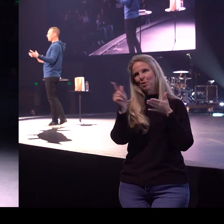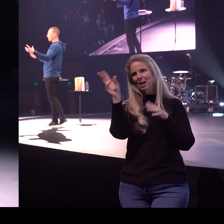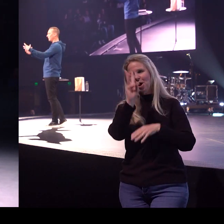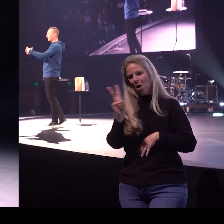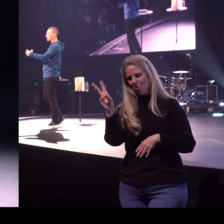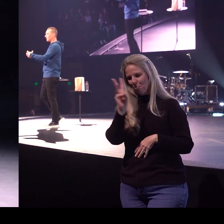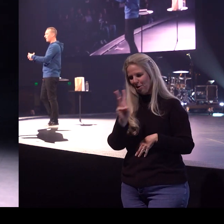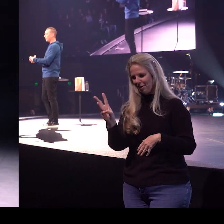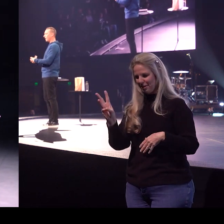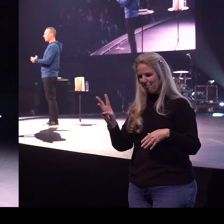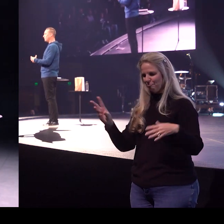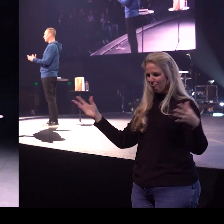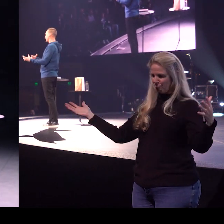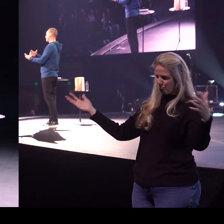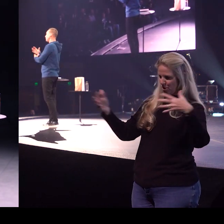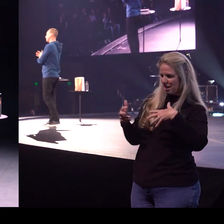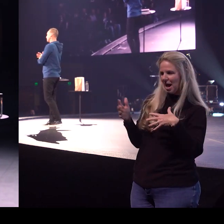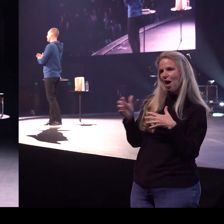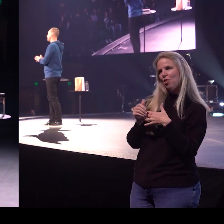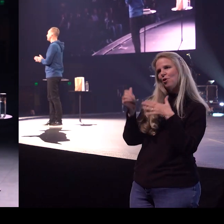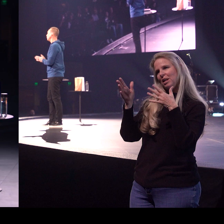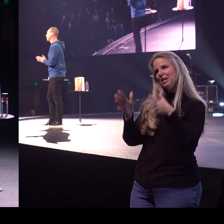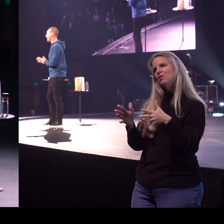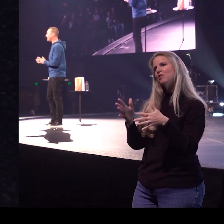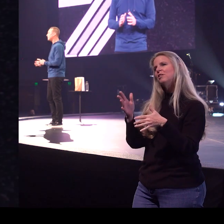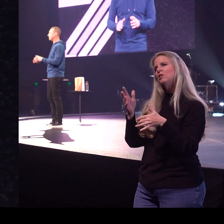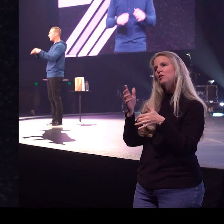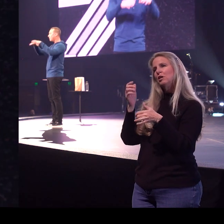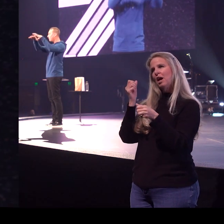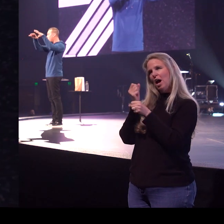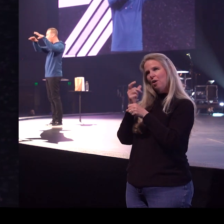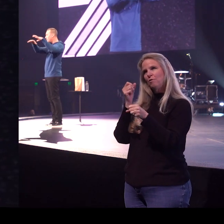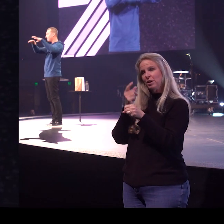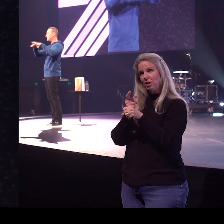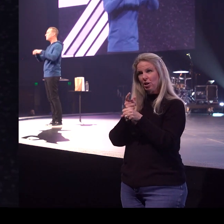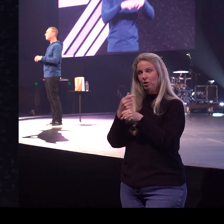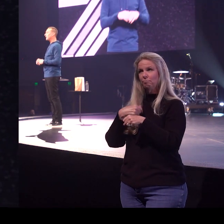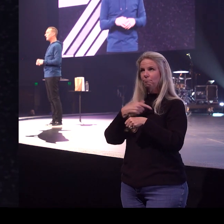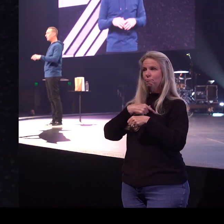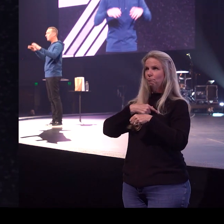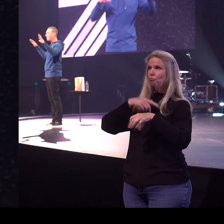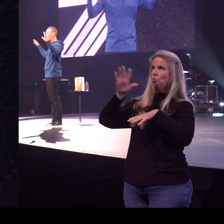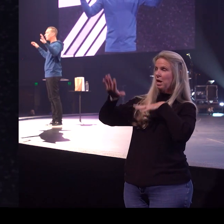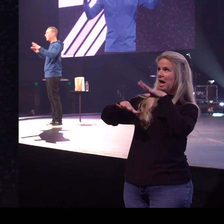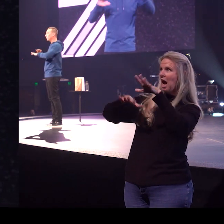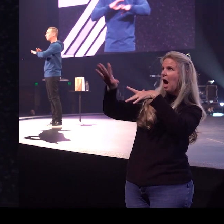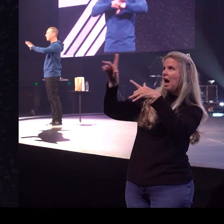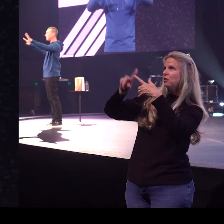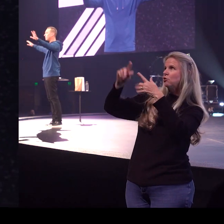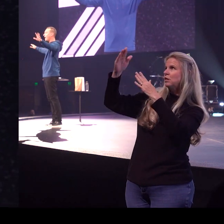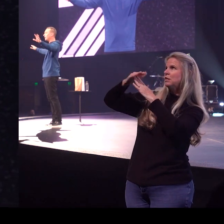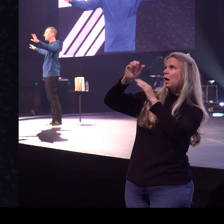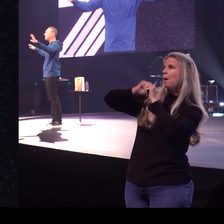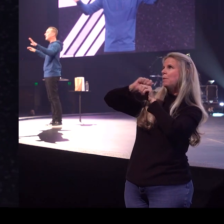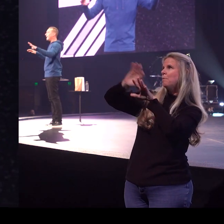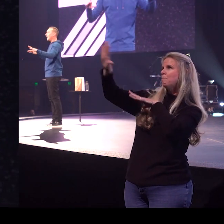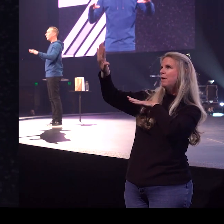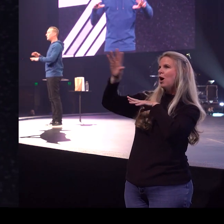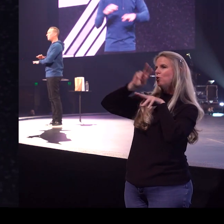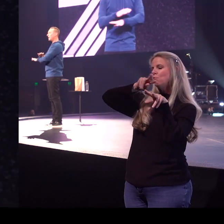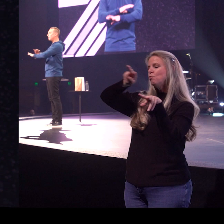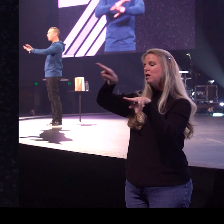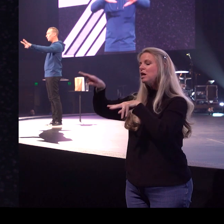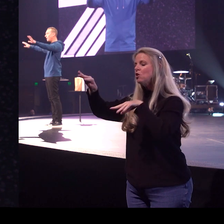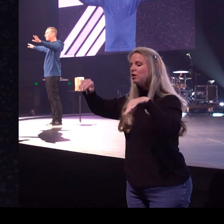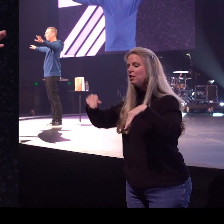a group of our leaders together, and we do this every year at the beginning of the year. We hiked to the top of a mountain here in the valley. We looked over the valley, and